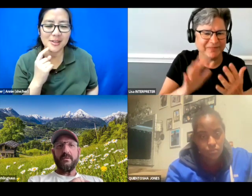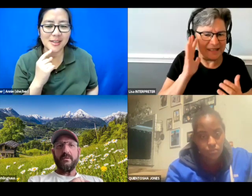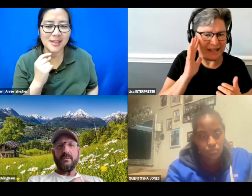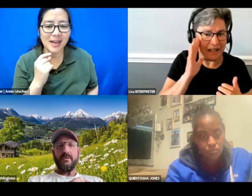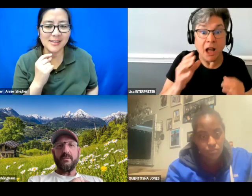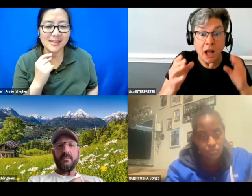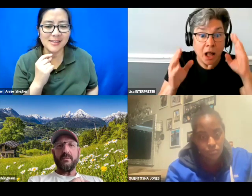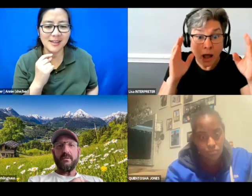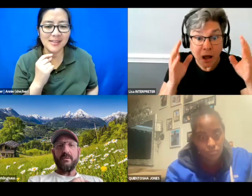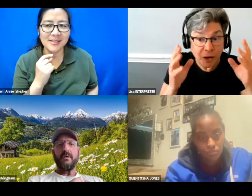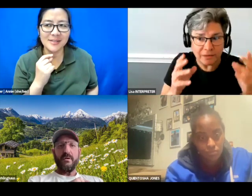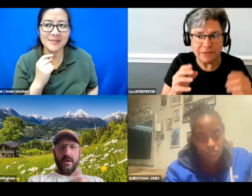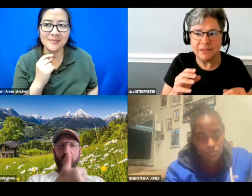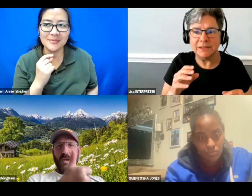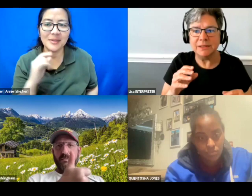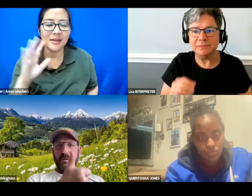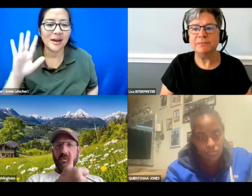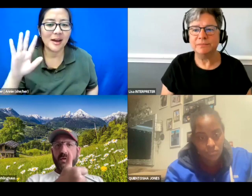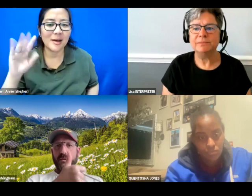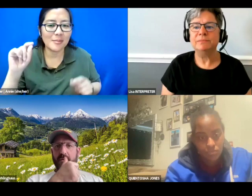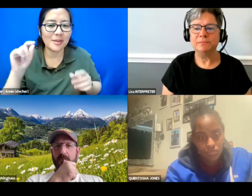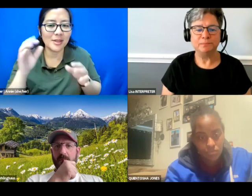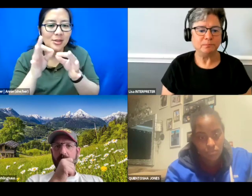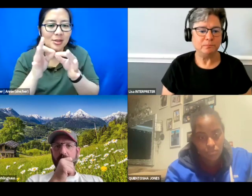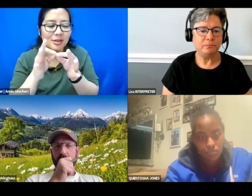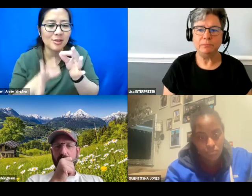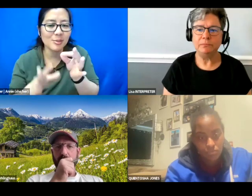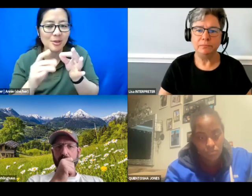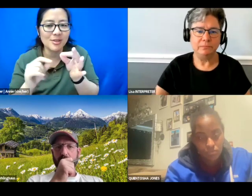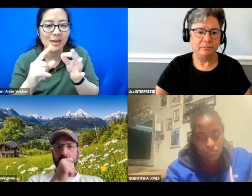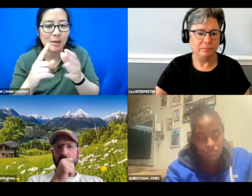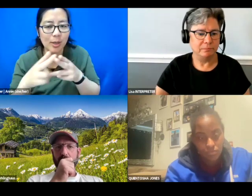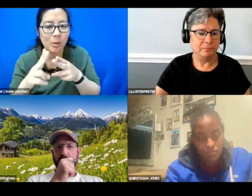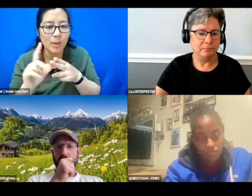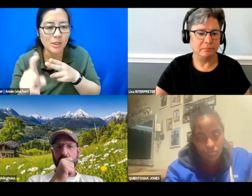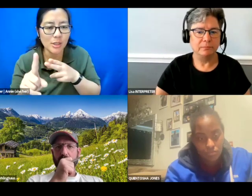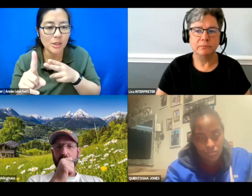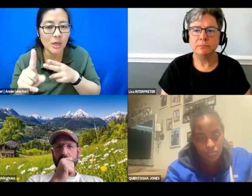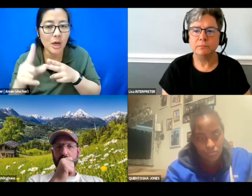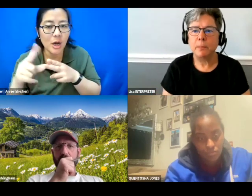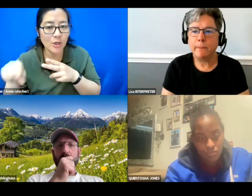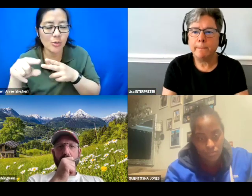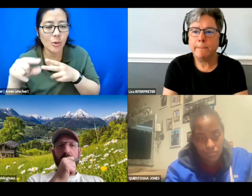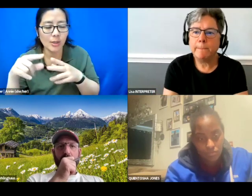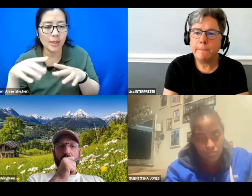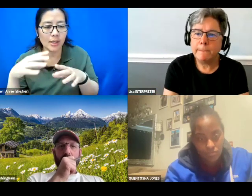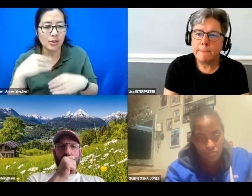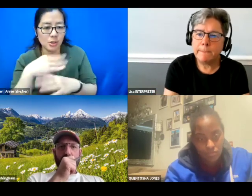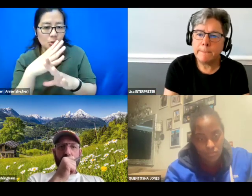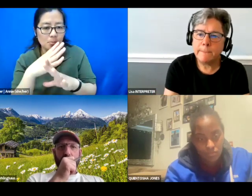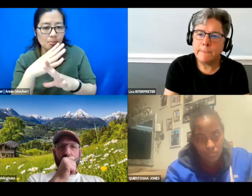Hello? Natasha said yes. Yes. Okay. The interpreter said a quick question.